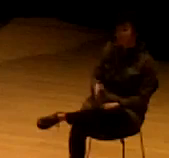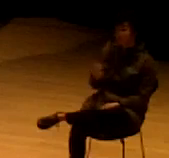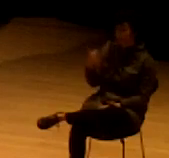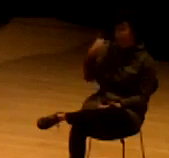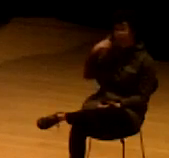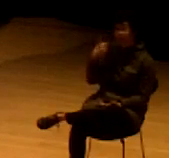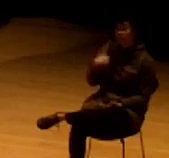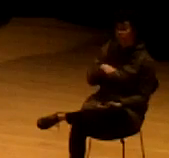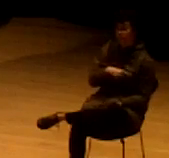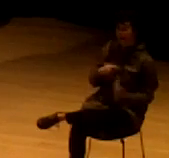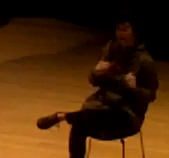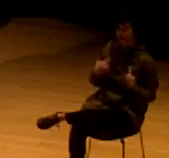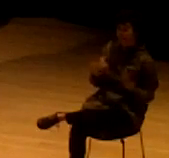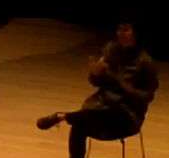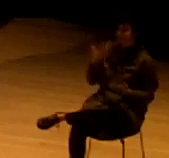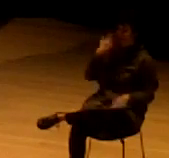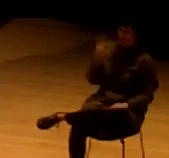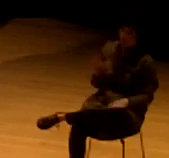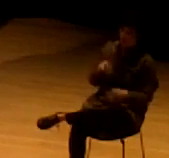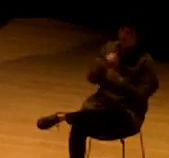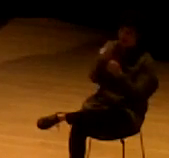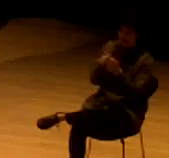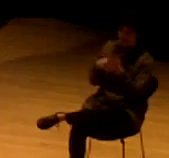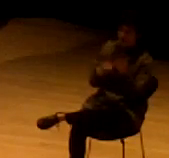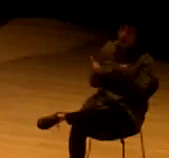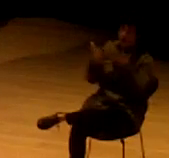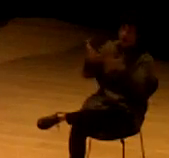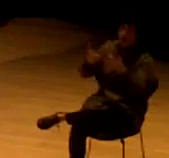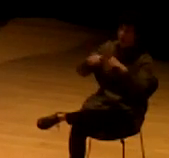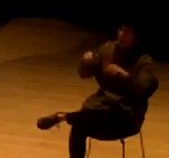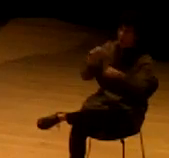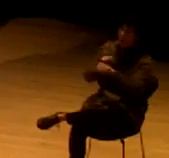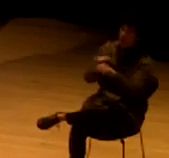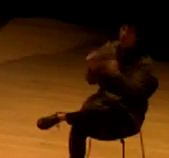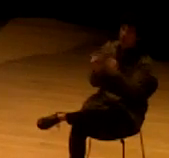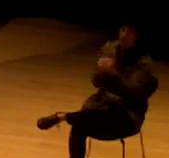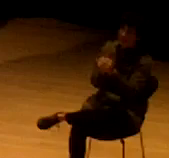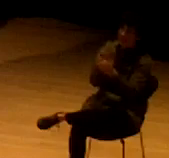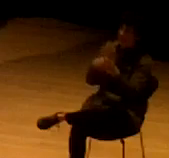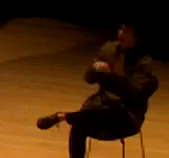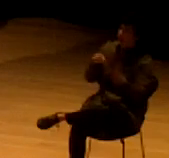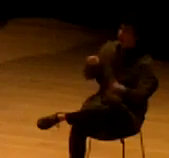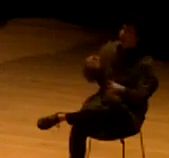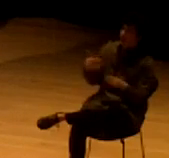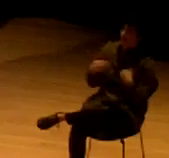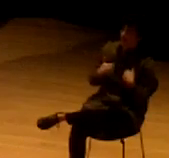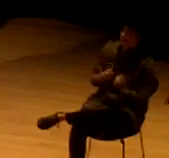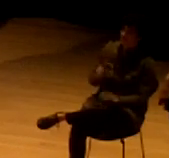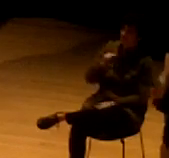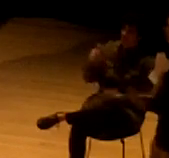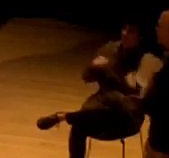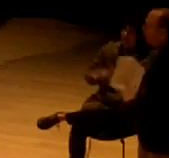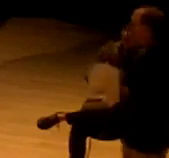yeah, so I guess, I don't know, it's, we'll work with what you got. Come as you are, you know, all bodies welcome.